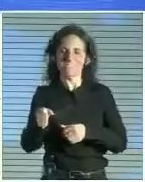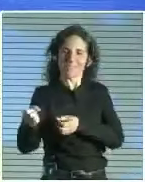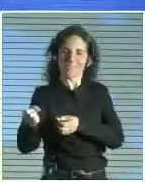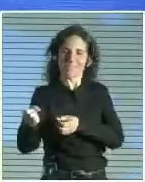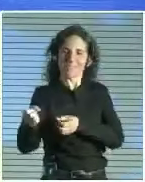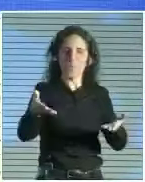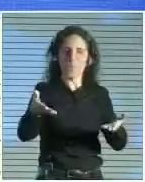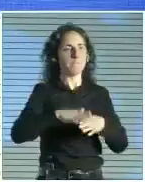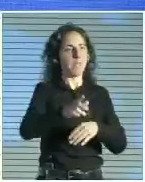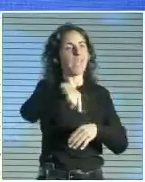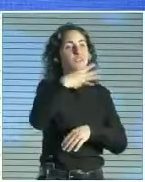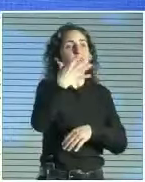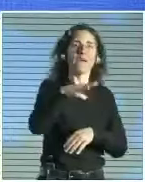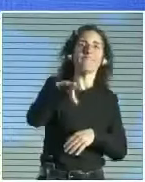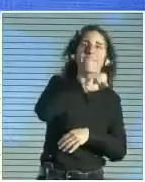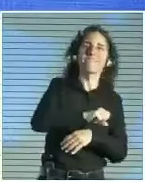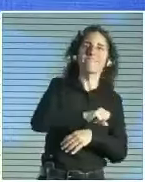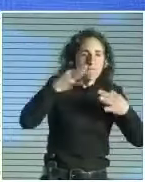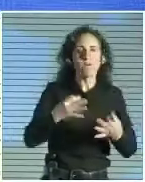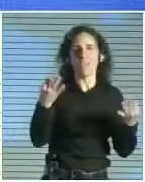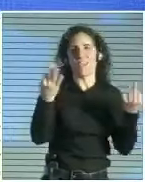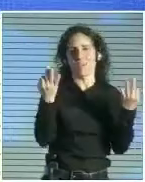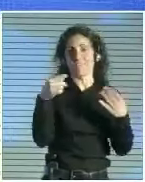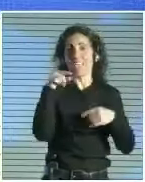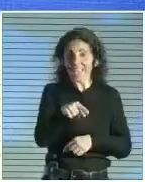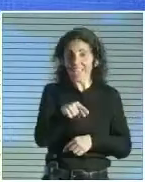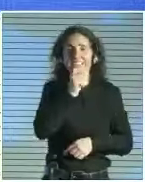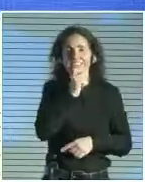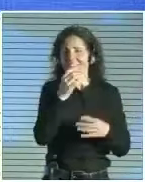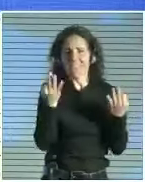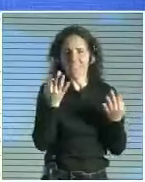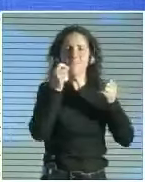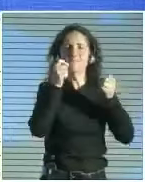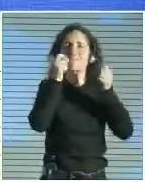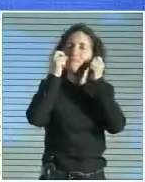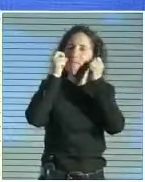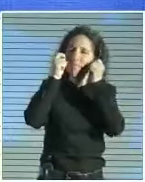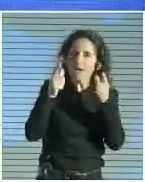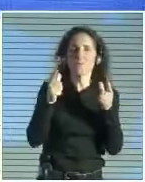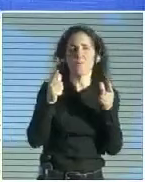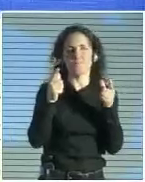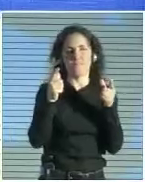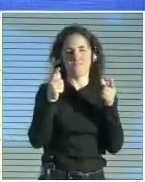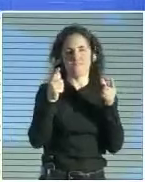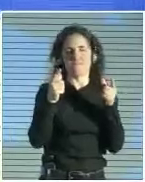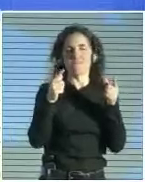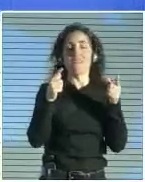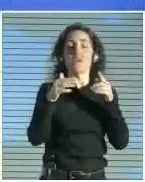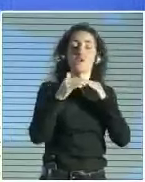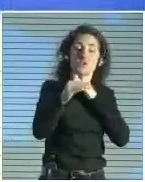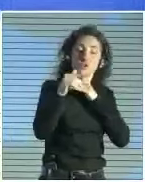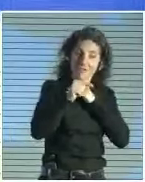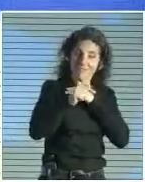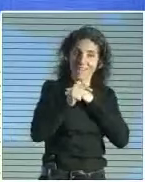part is to realize that sustainability is part of their business, and if we want to keep on going